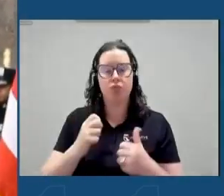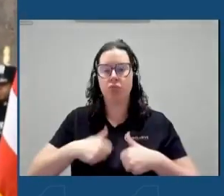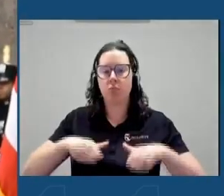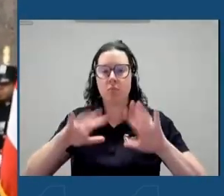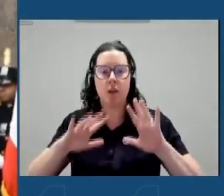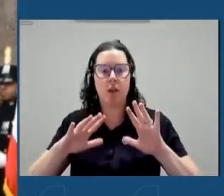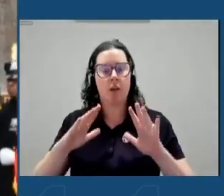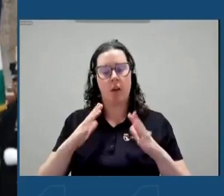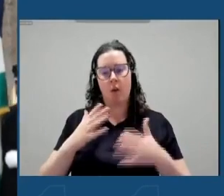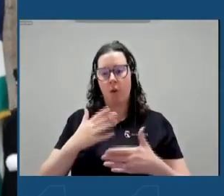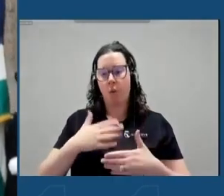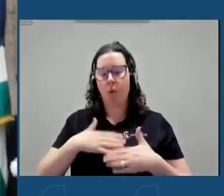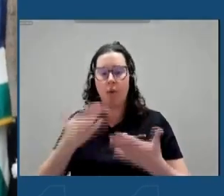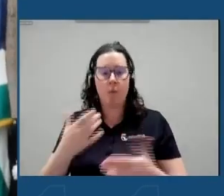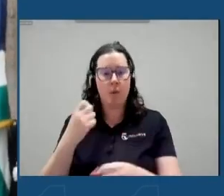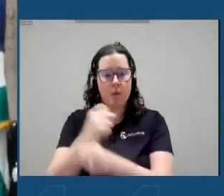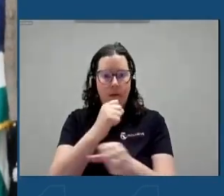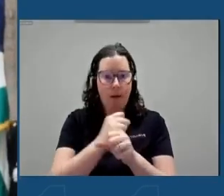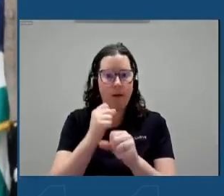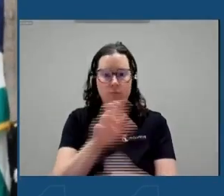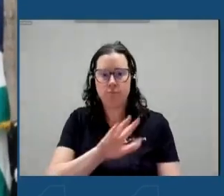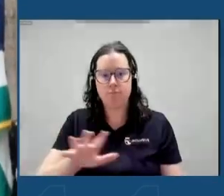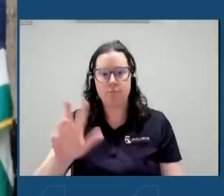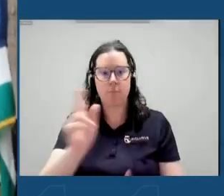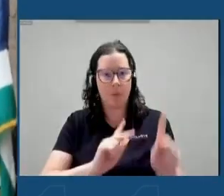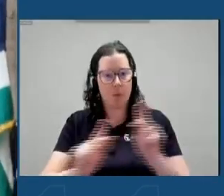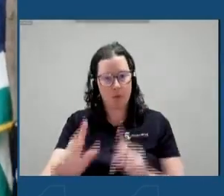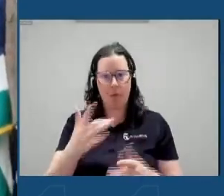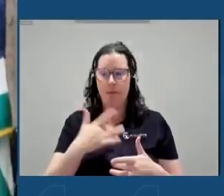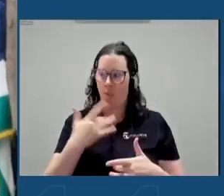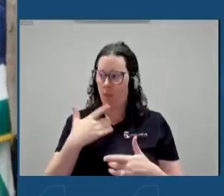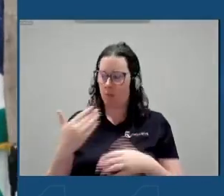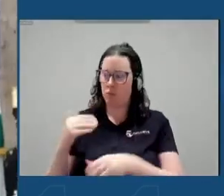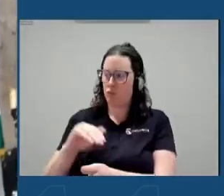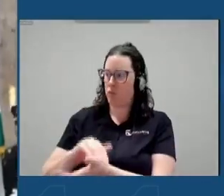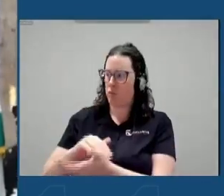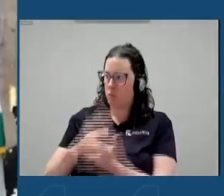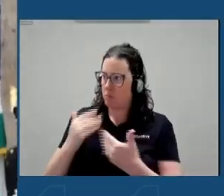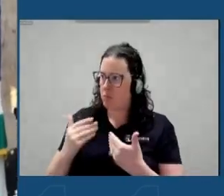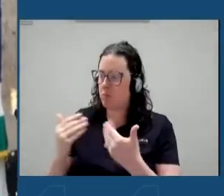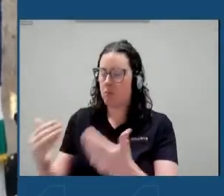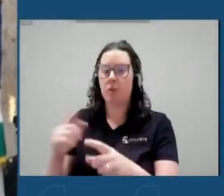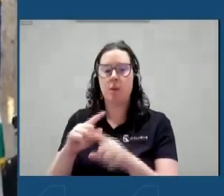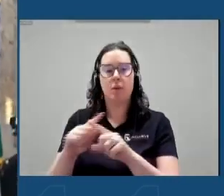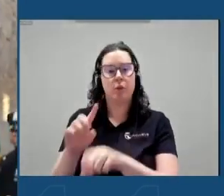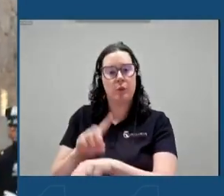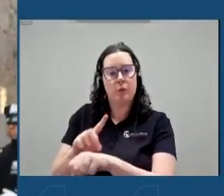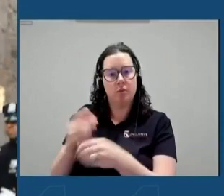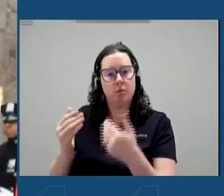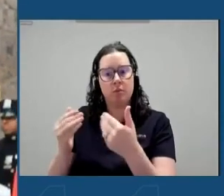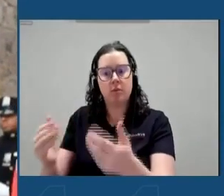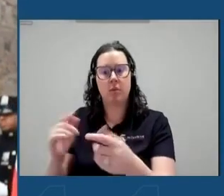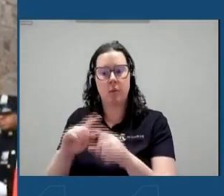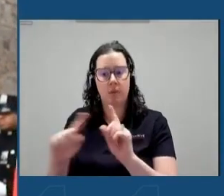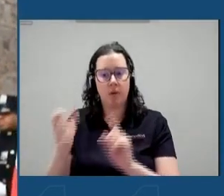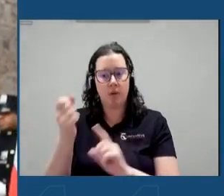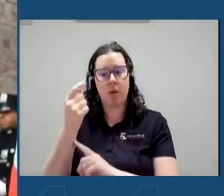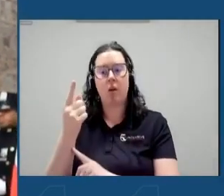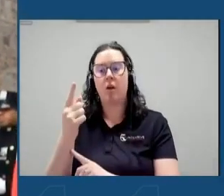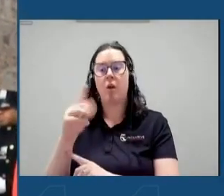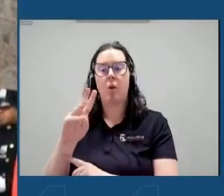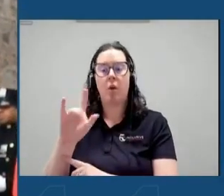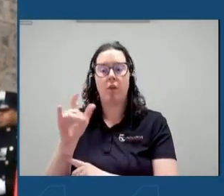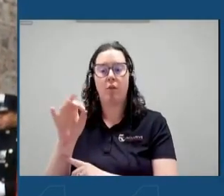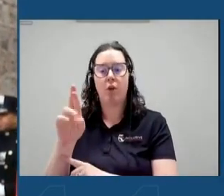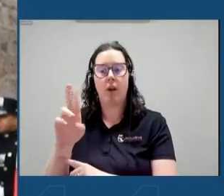their call to duty. And between working 2 jobs to provide for his family and get an education, Wilfredo Mercado rarely